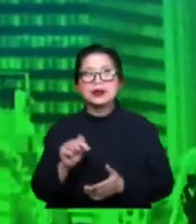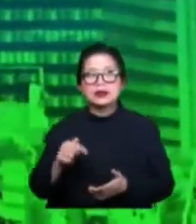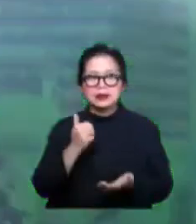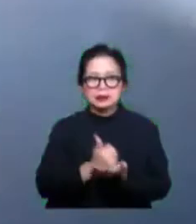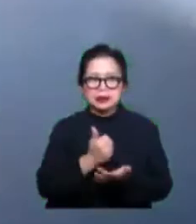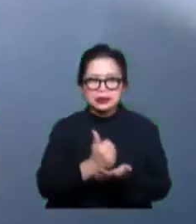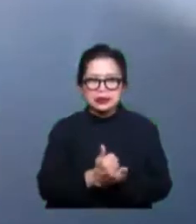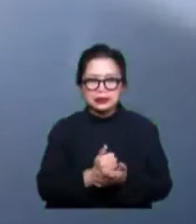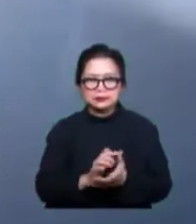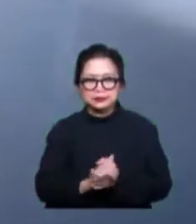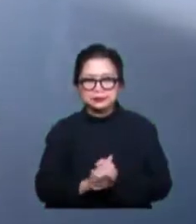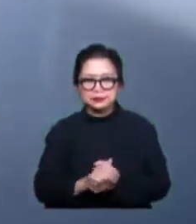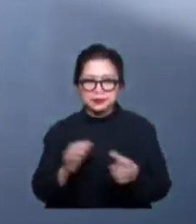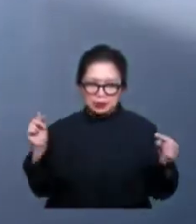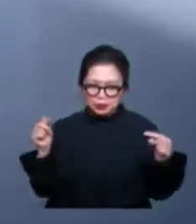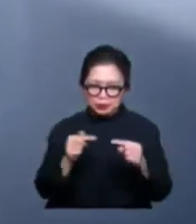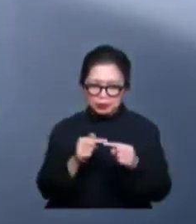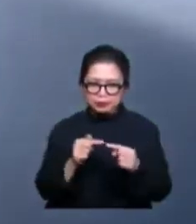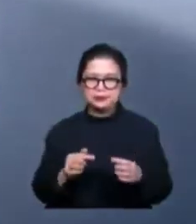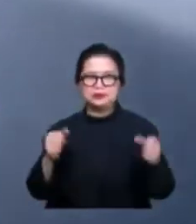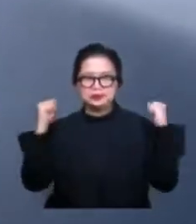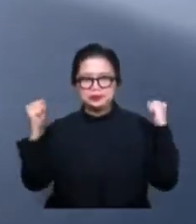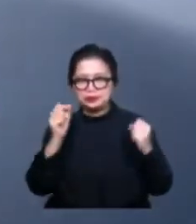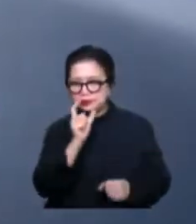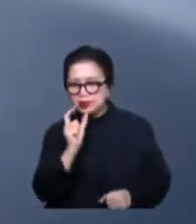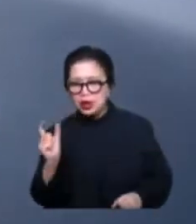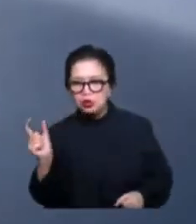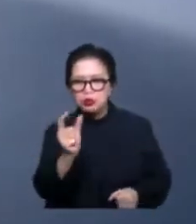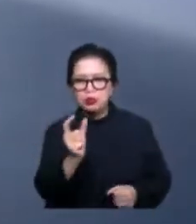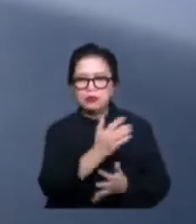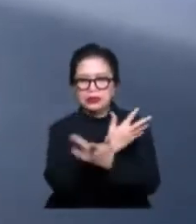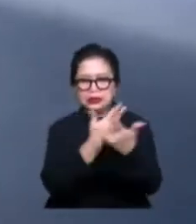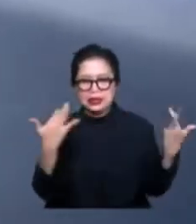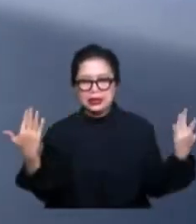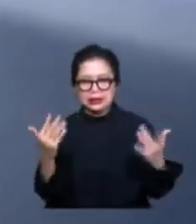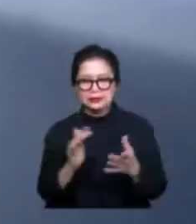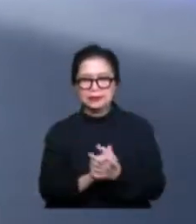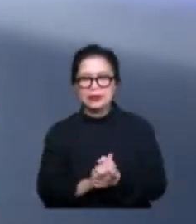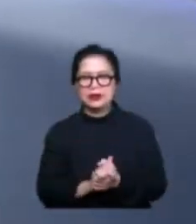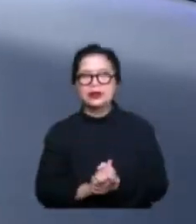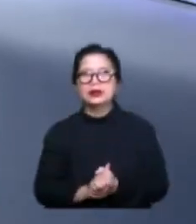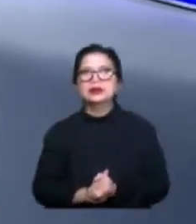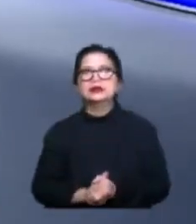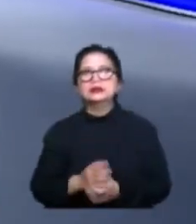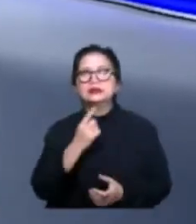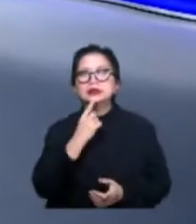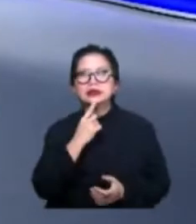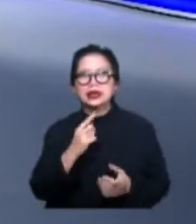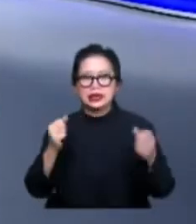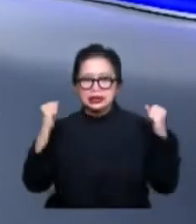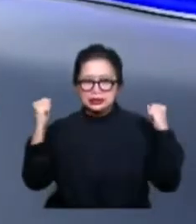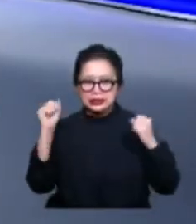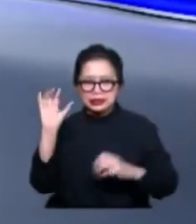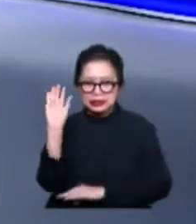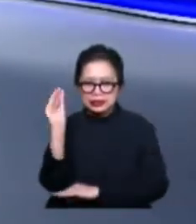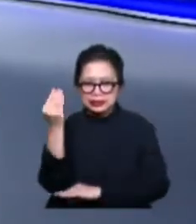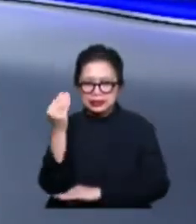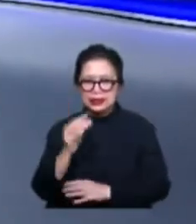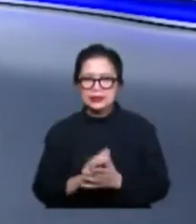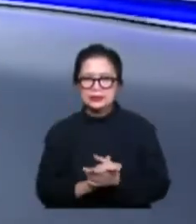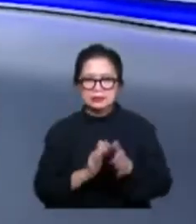public health or the health aspects in Jakarta. And so spatial planning condition might be